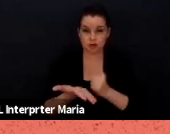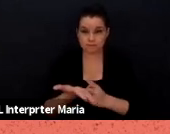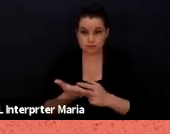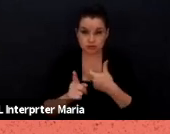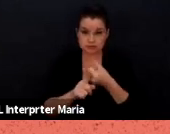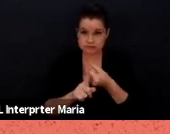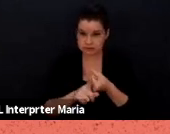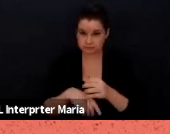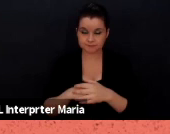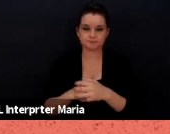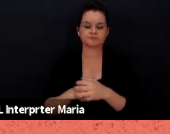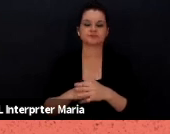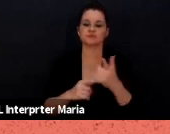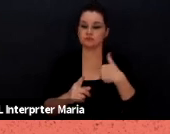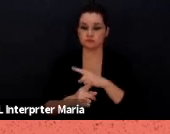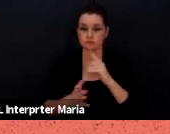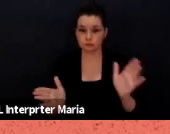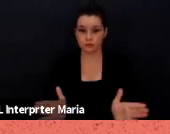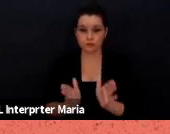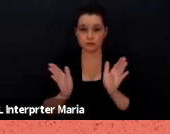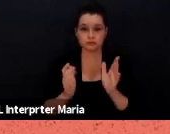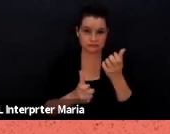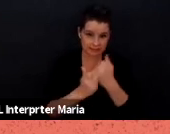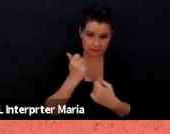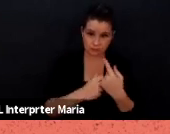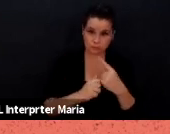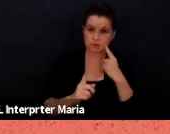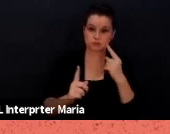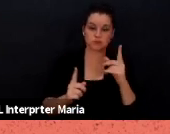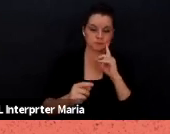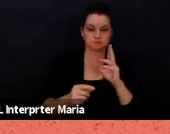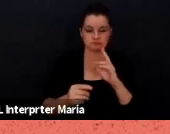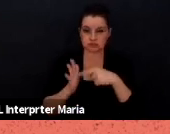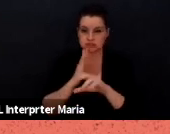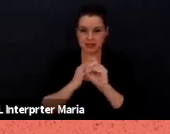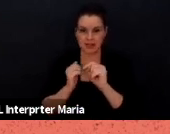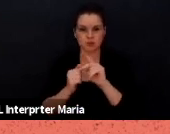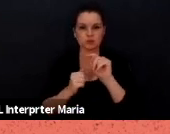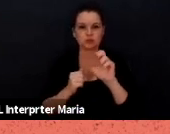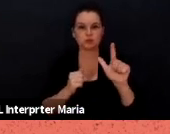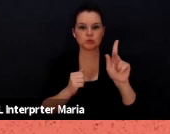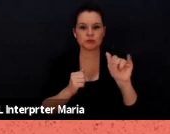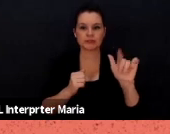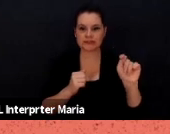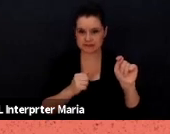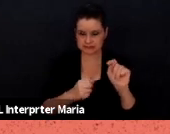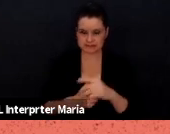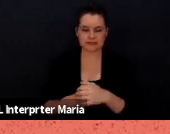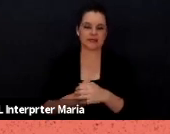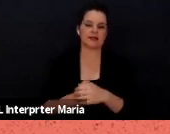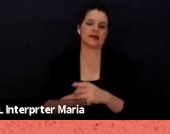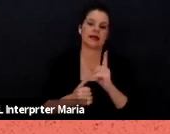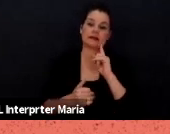itself. And we really encourage everybody to go check out this toolkit and to